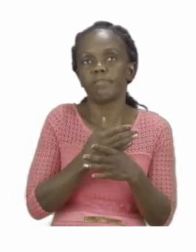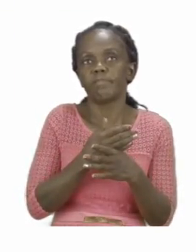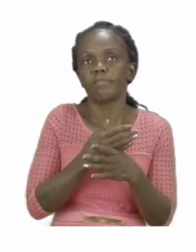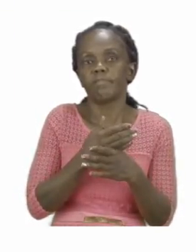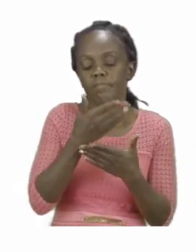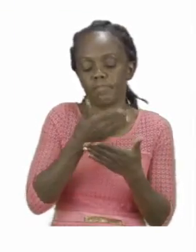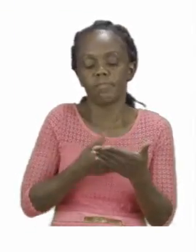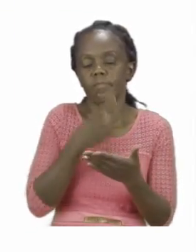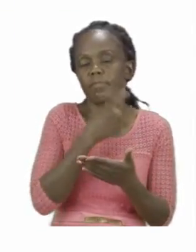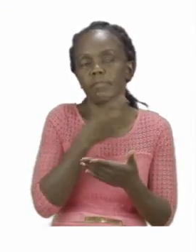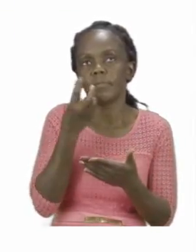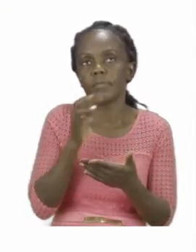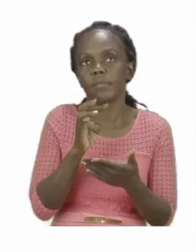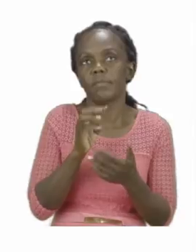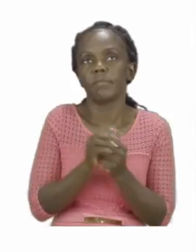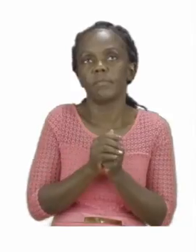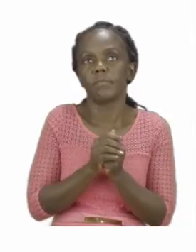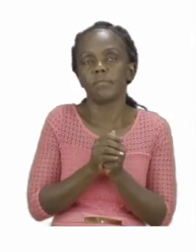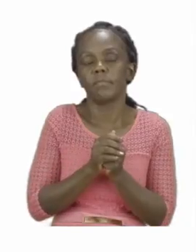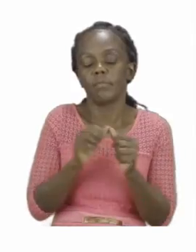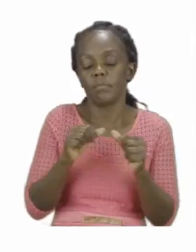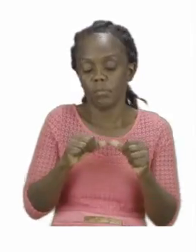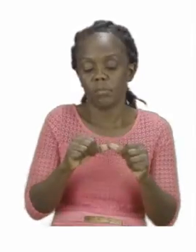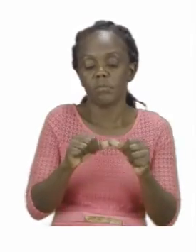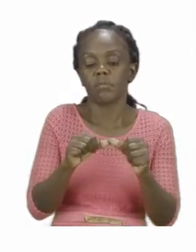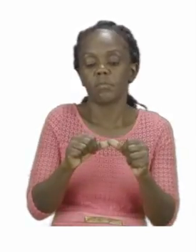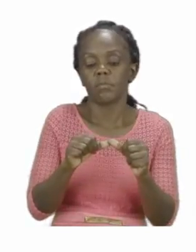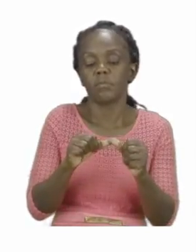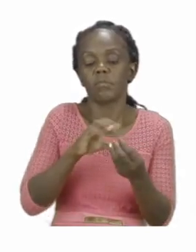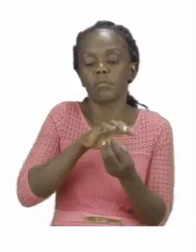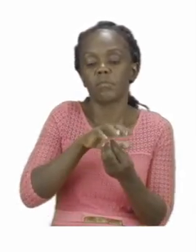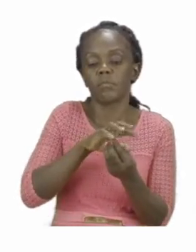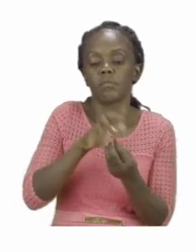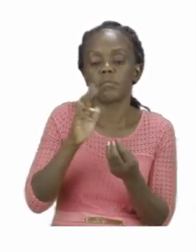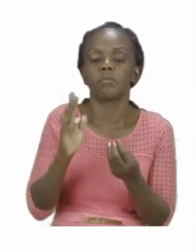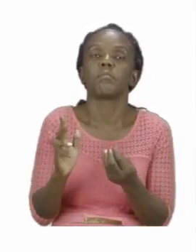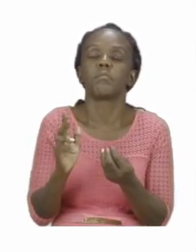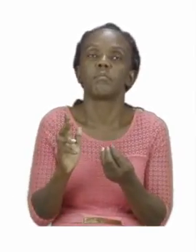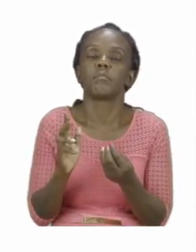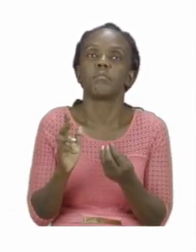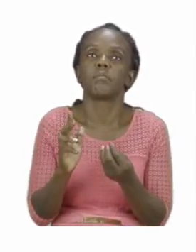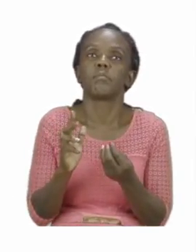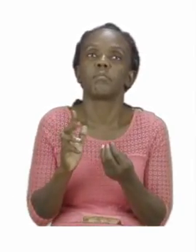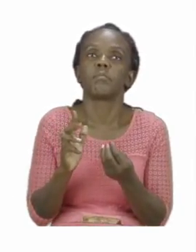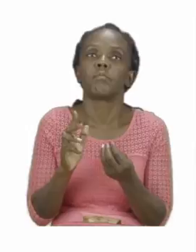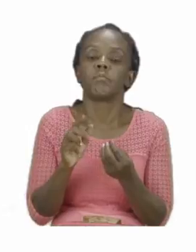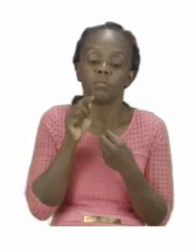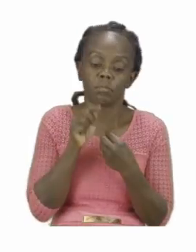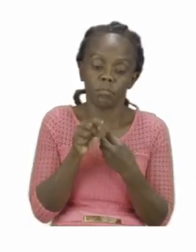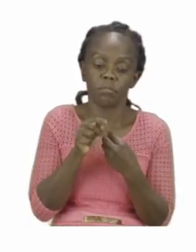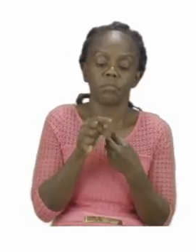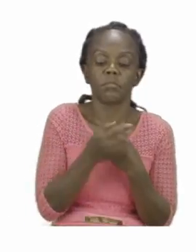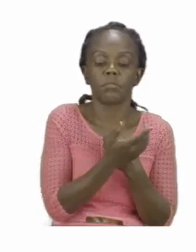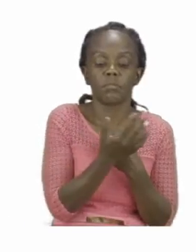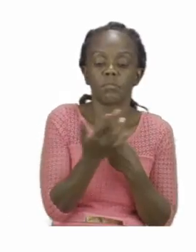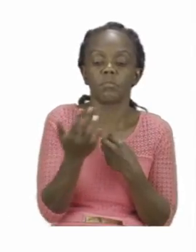we are going to continue with our family members, but this time we want to count them and then write